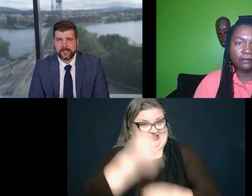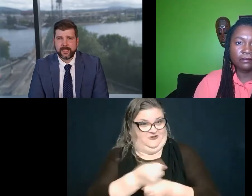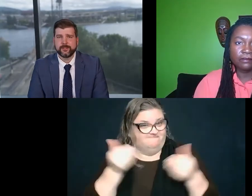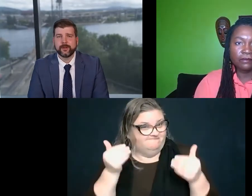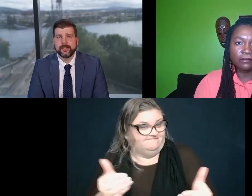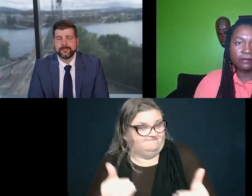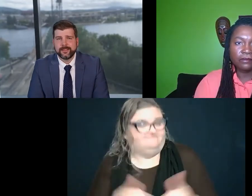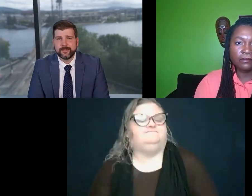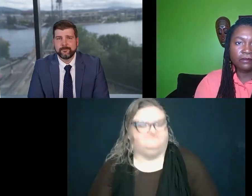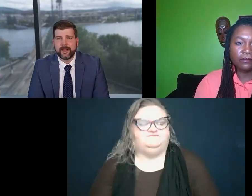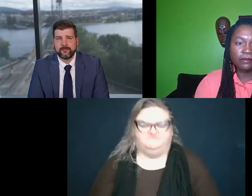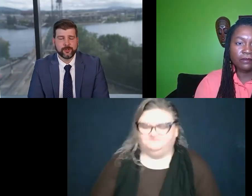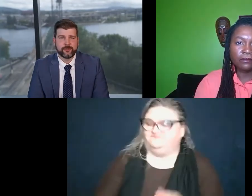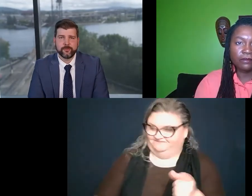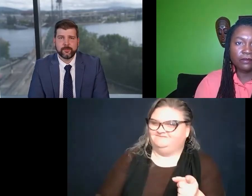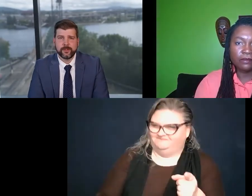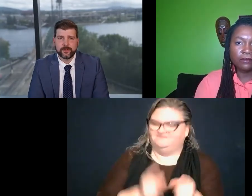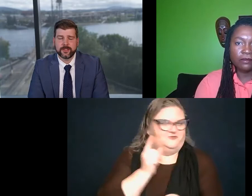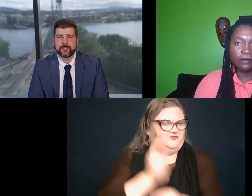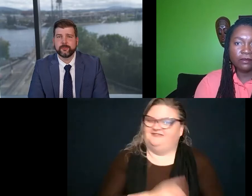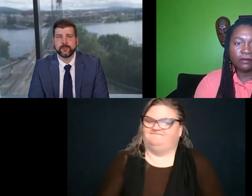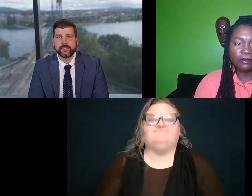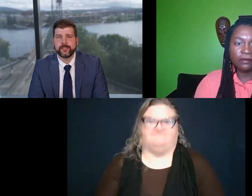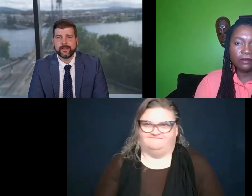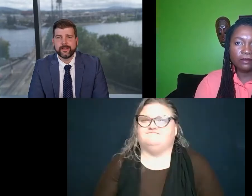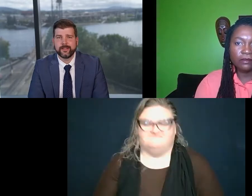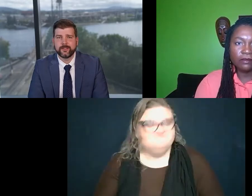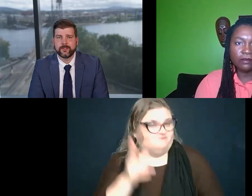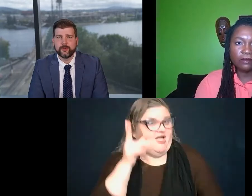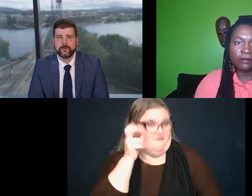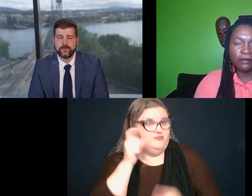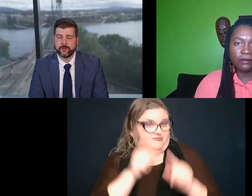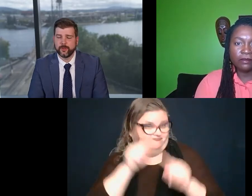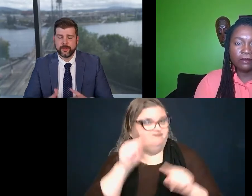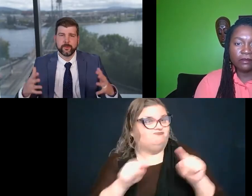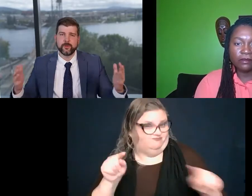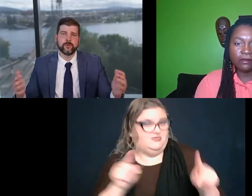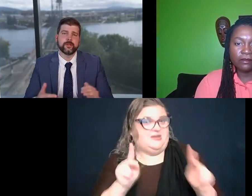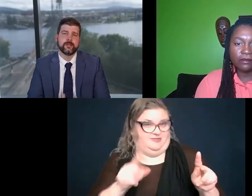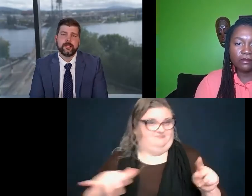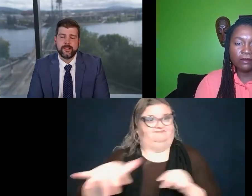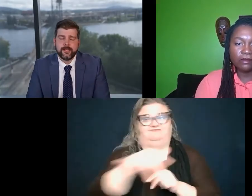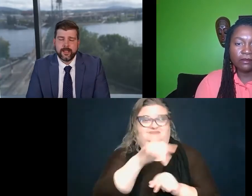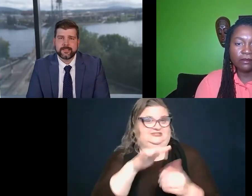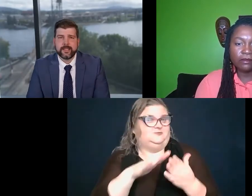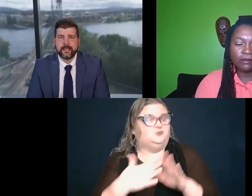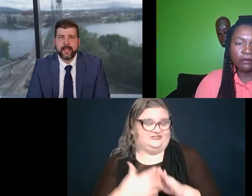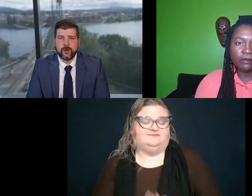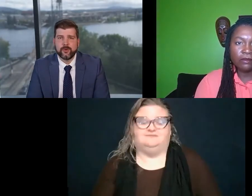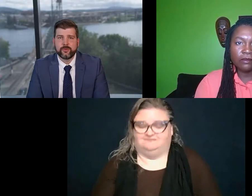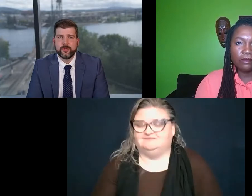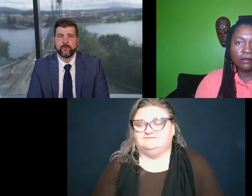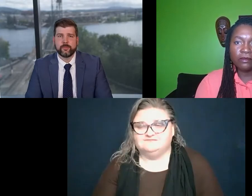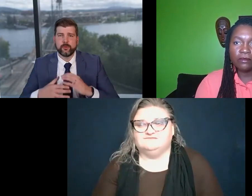well, you're exactly right. I've heard from people all across the community, you know, there were people who were saying